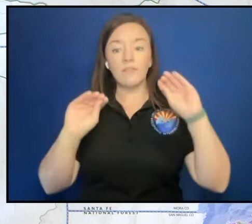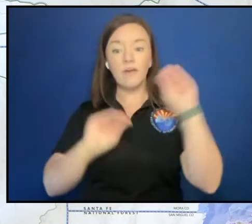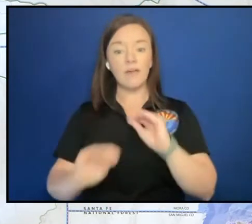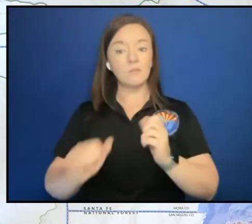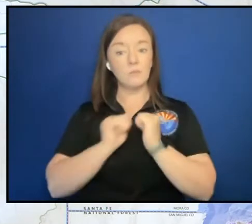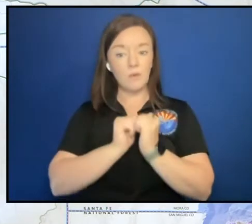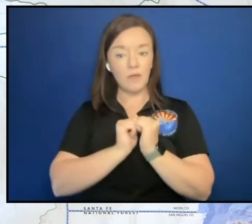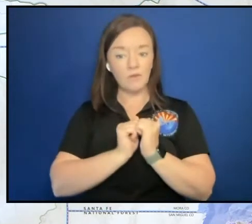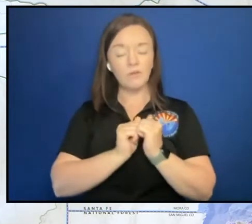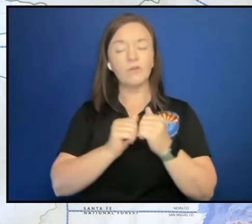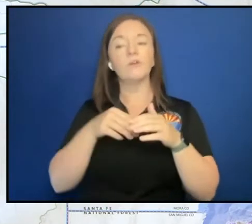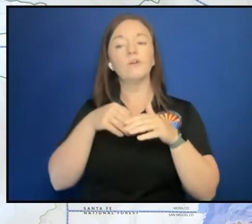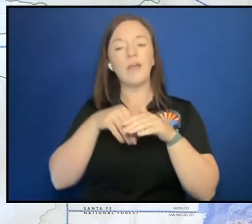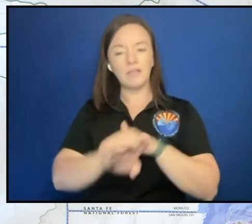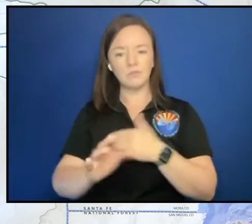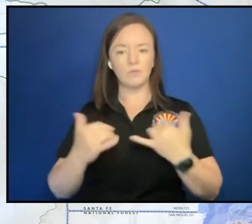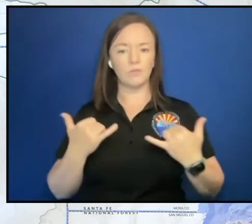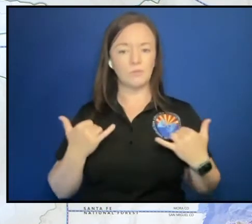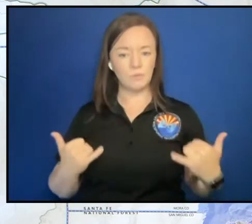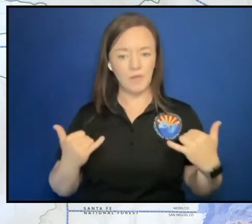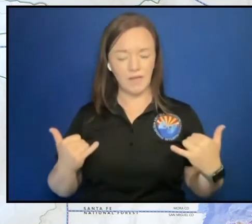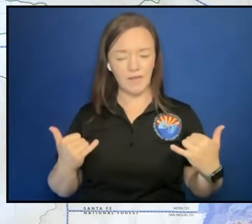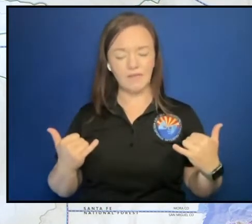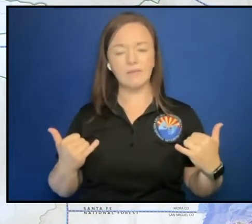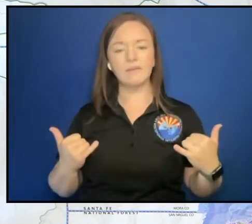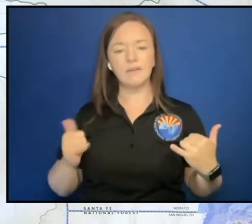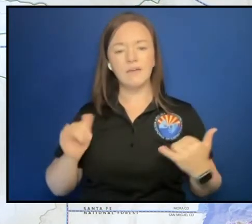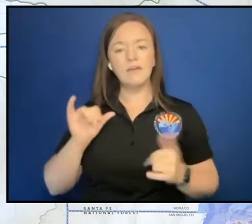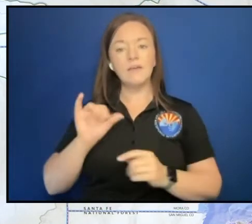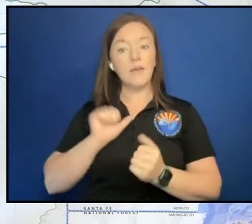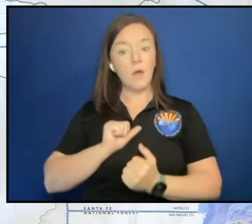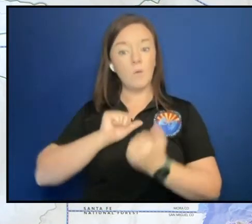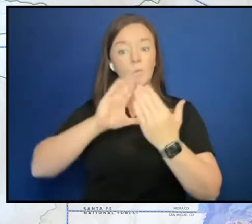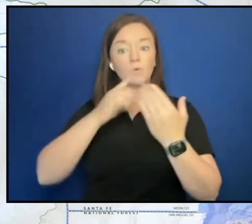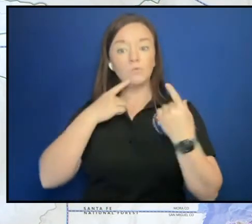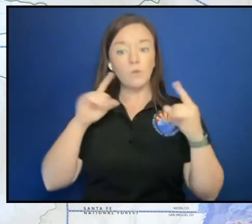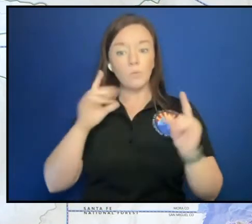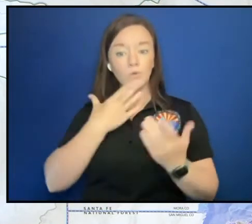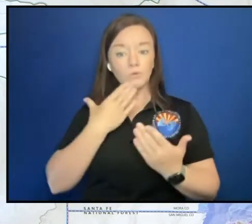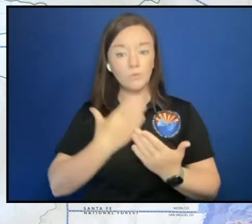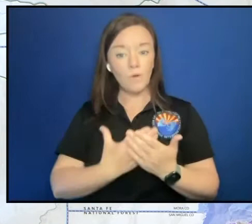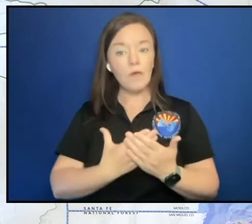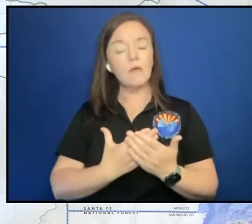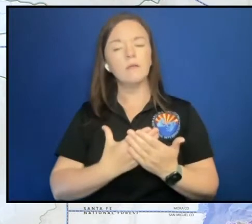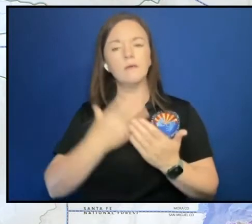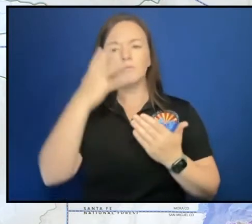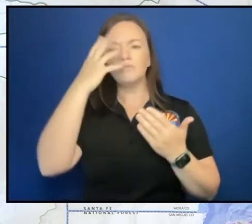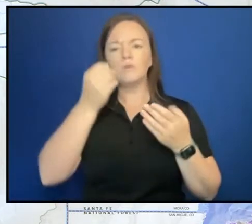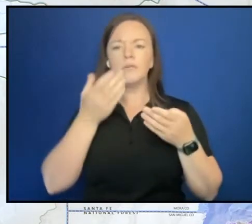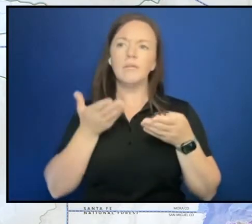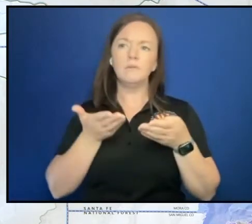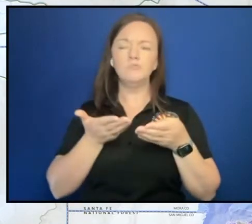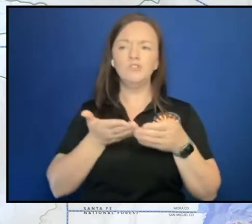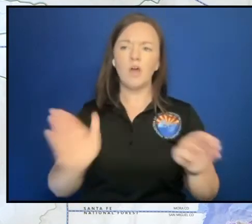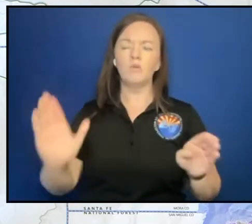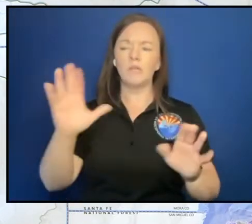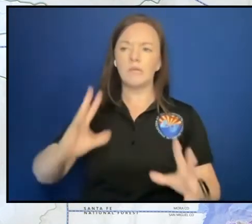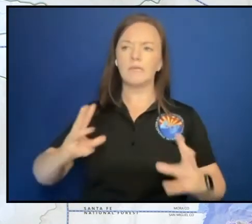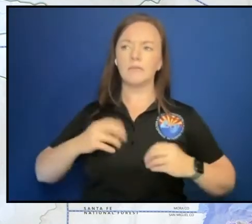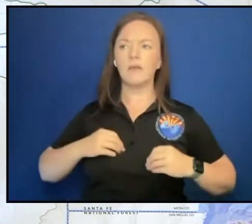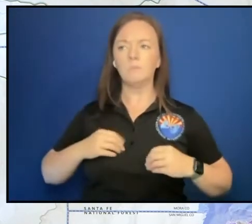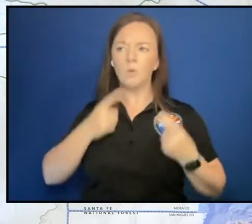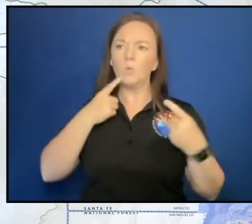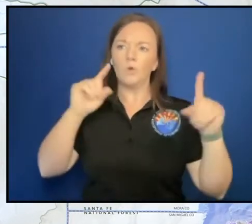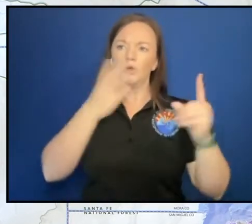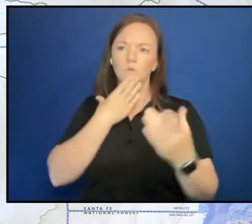the approach that works well, and it's pretty broad-based that it works well, is that when we're dealing